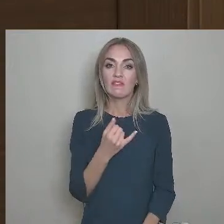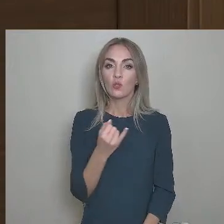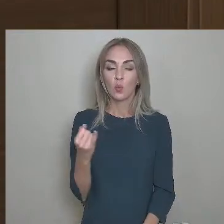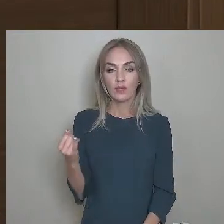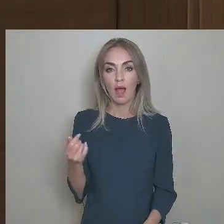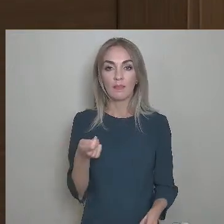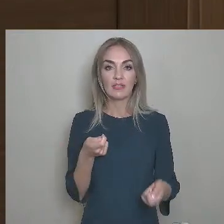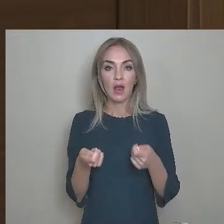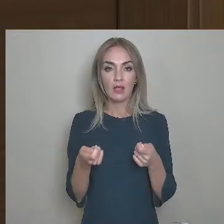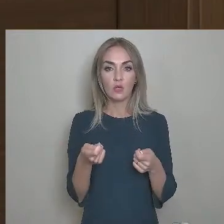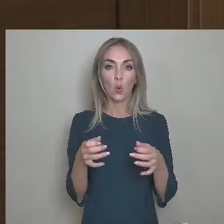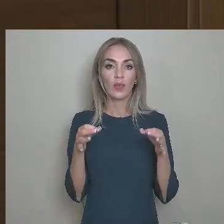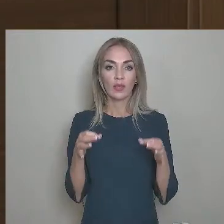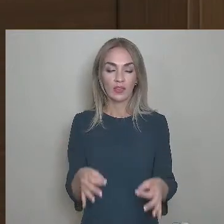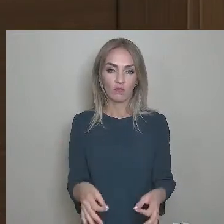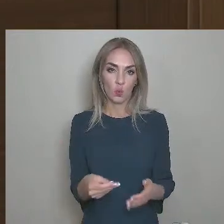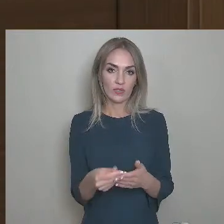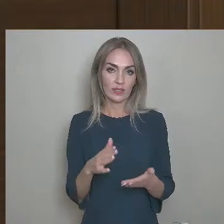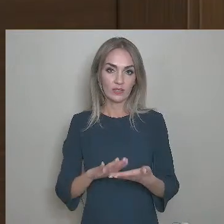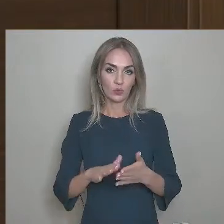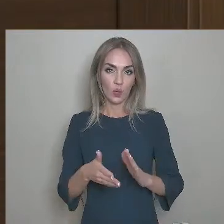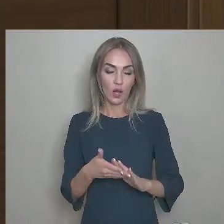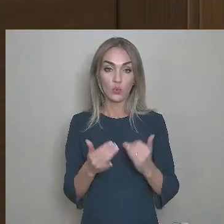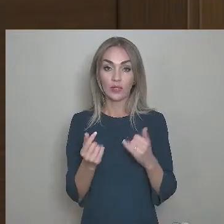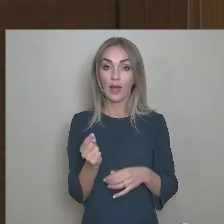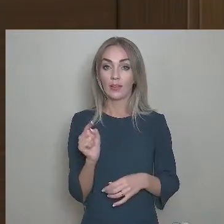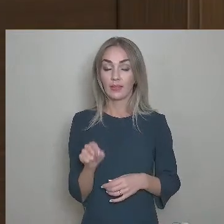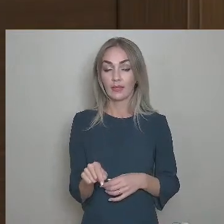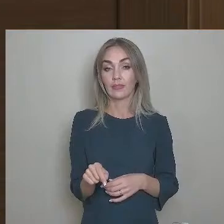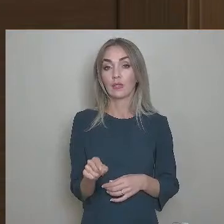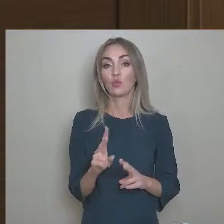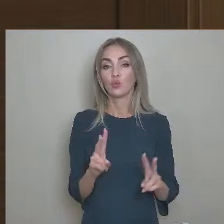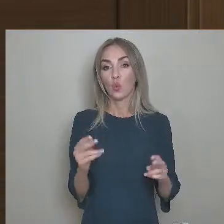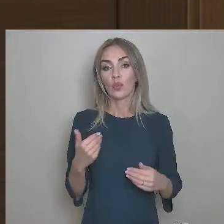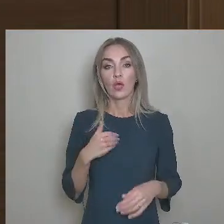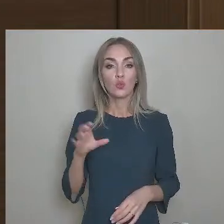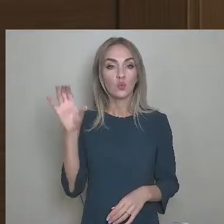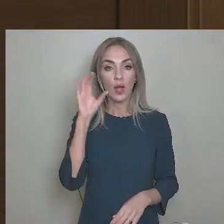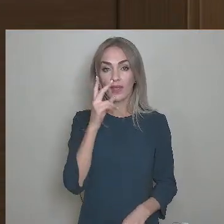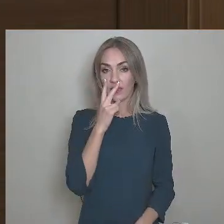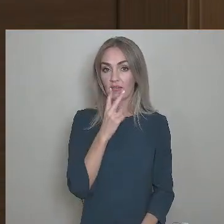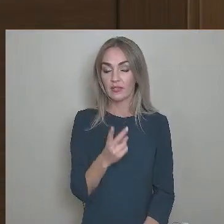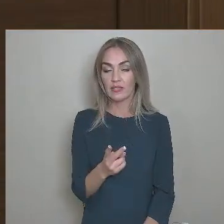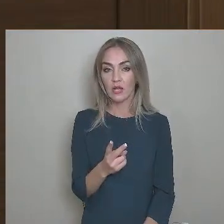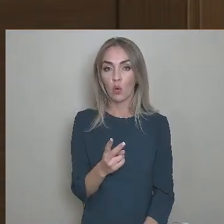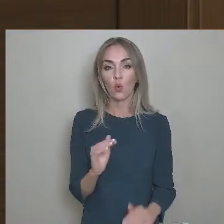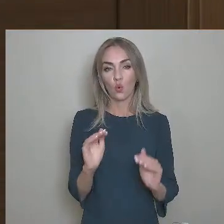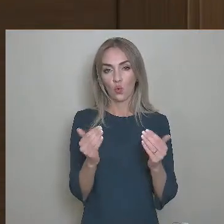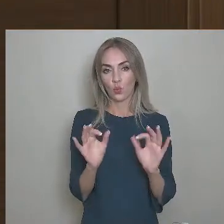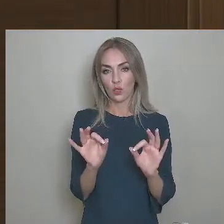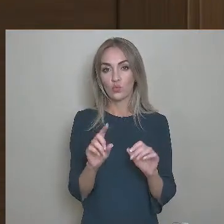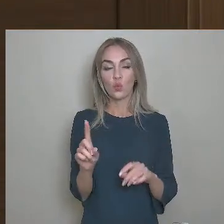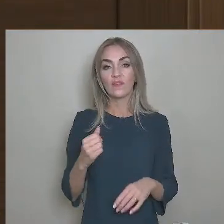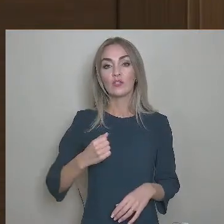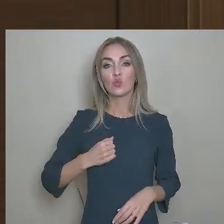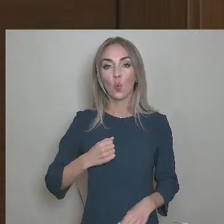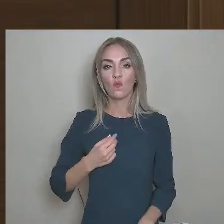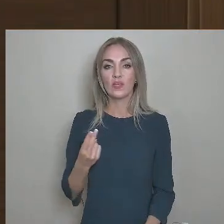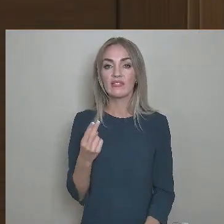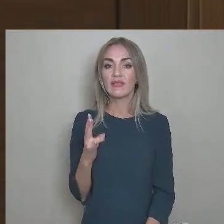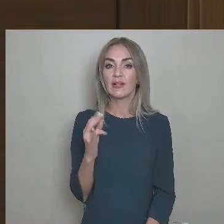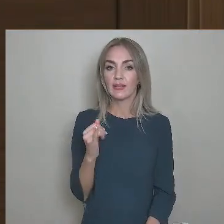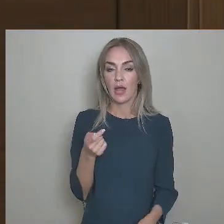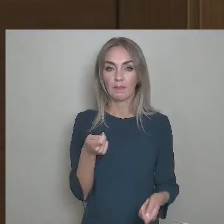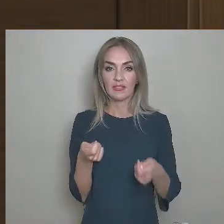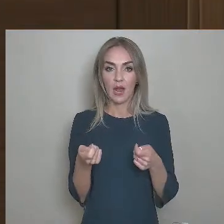the problems of objective evaluation of the situation there by the military administrations.